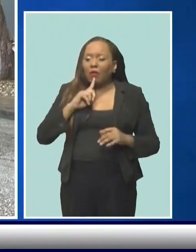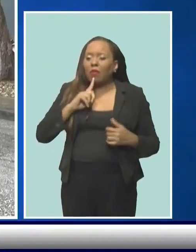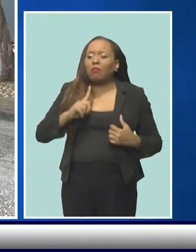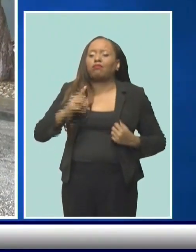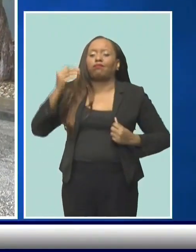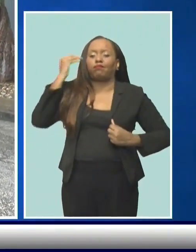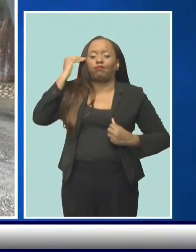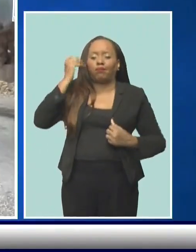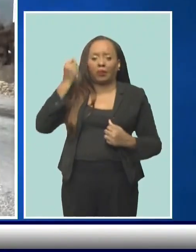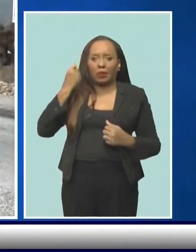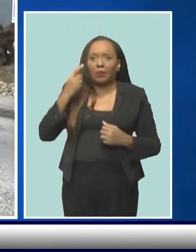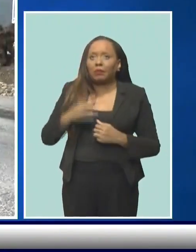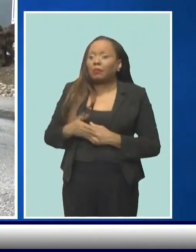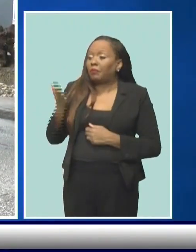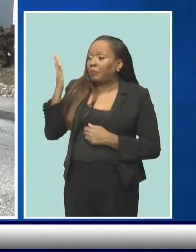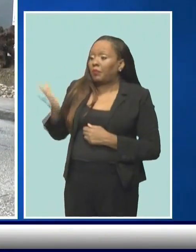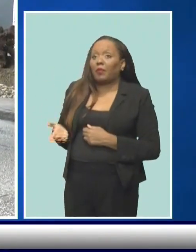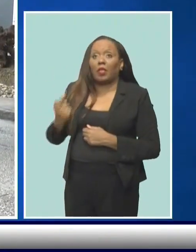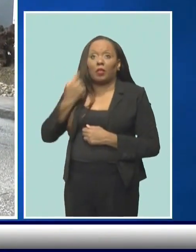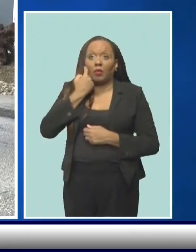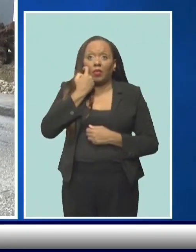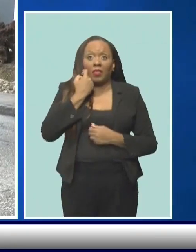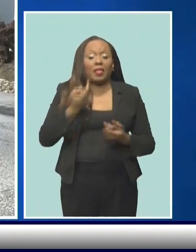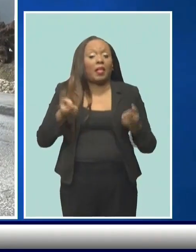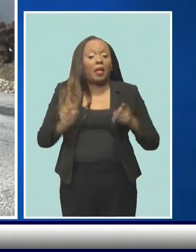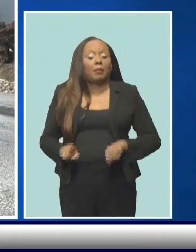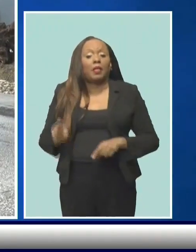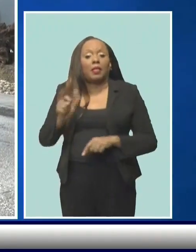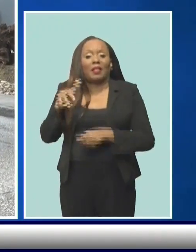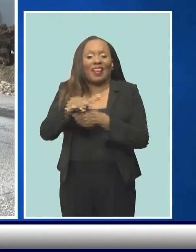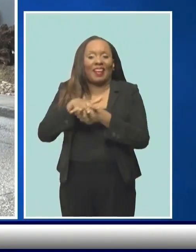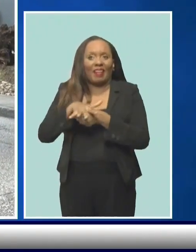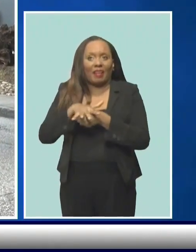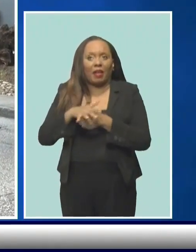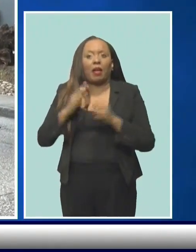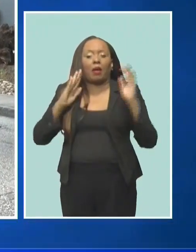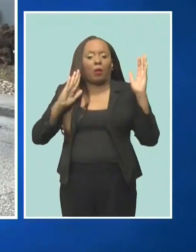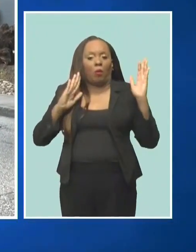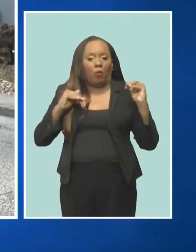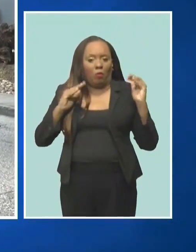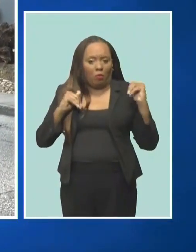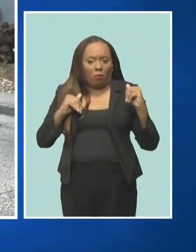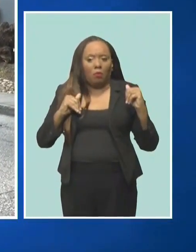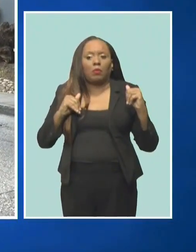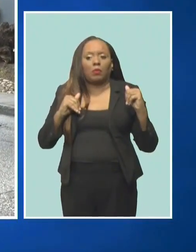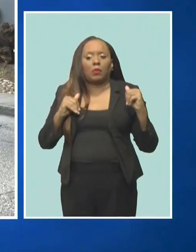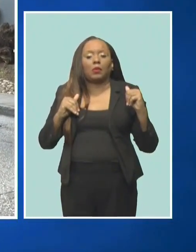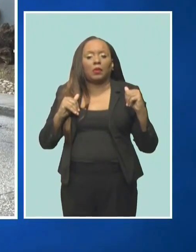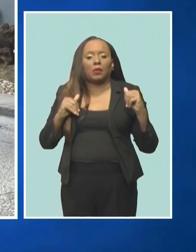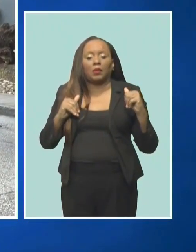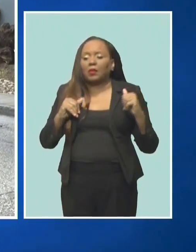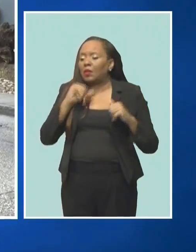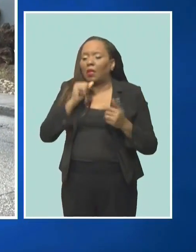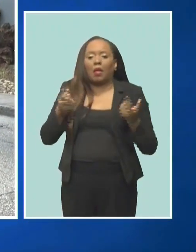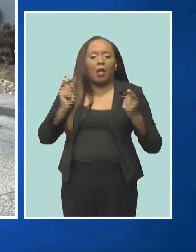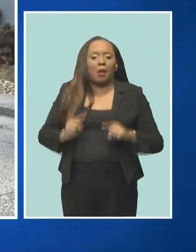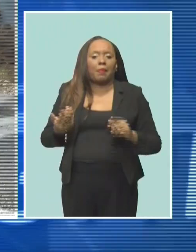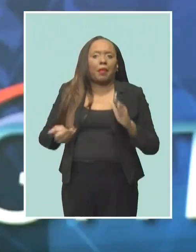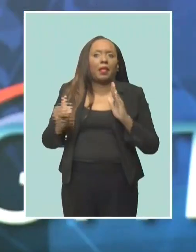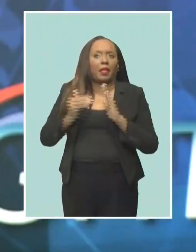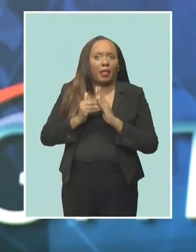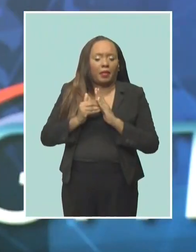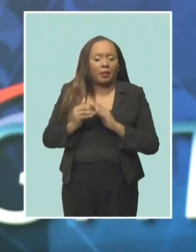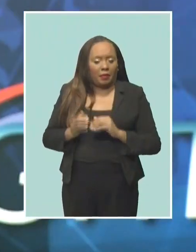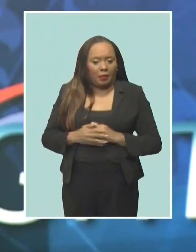at Westbury, and I'm hoping that after this morning, the incident that happened to Jalissa will not happen to anybody